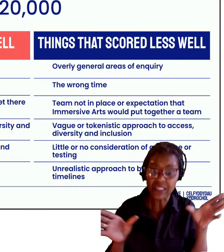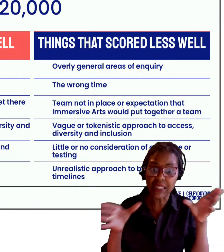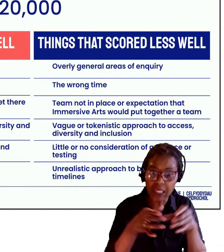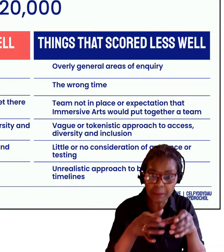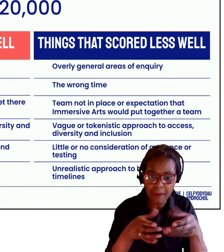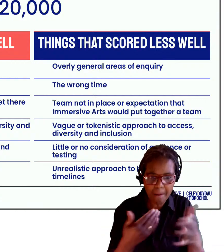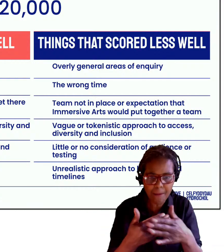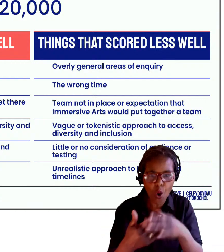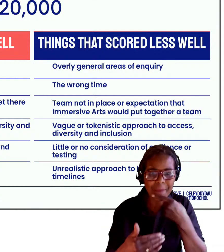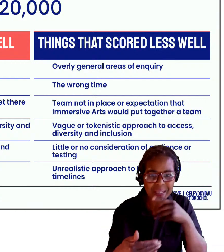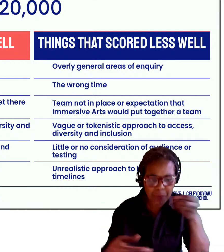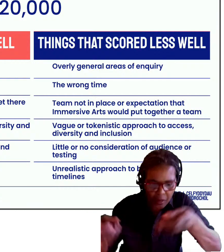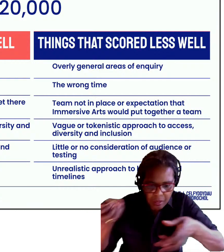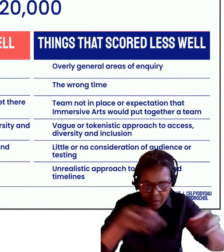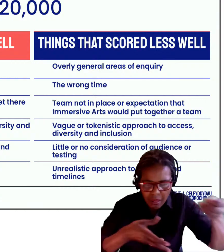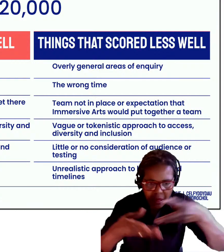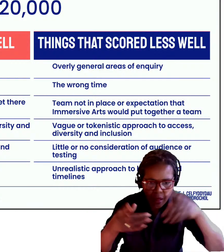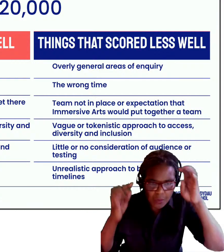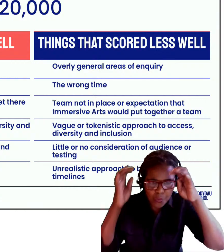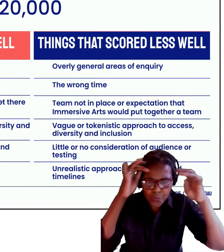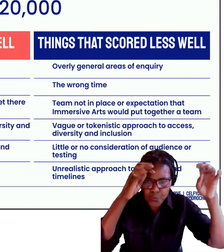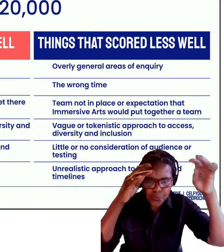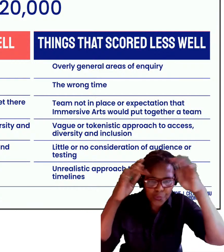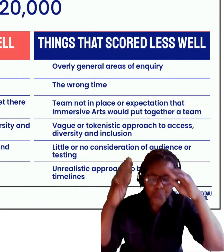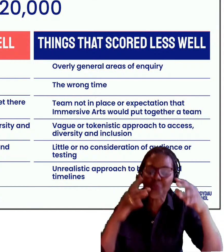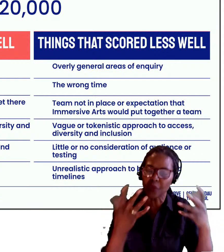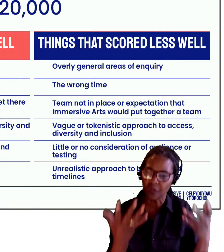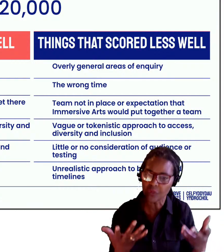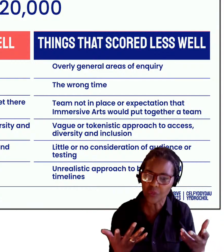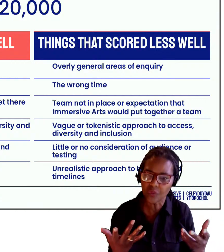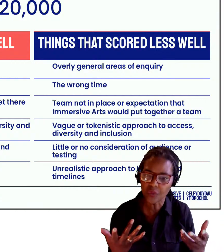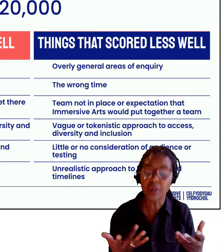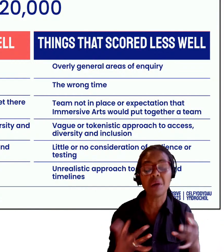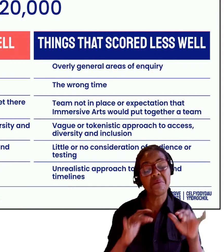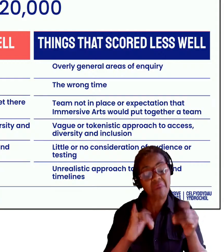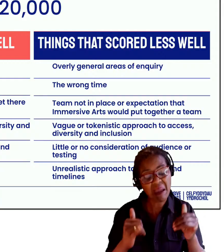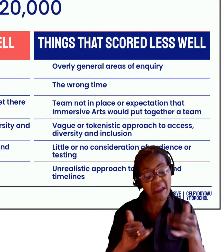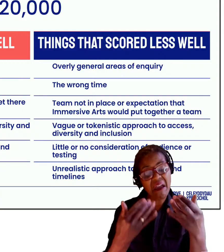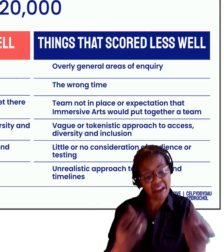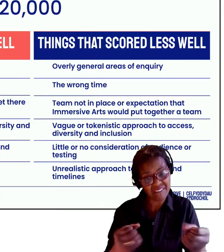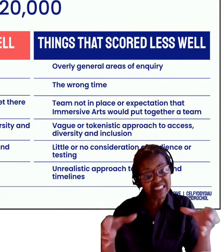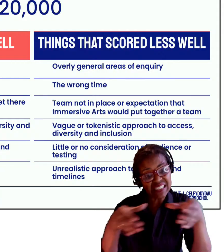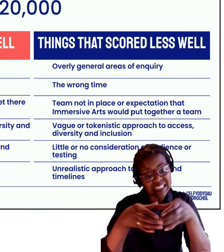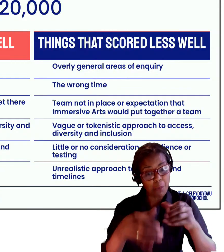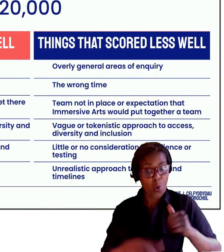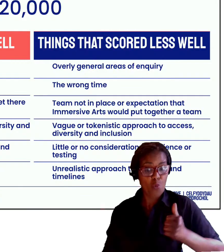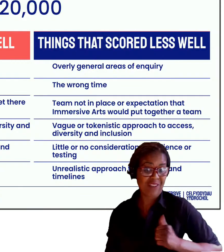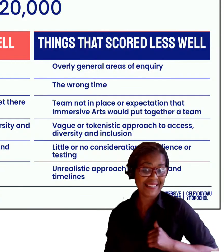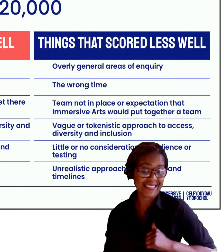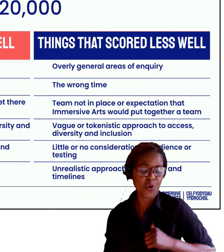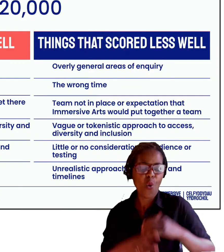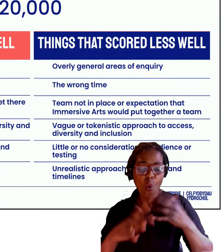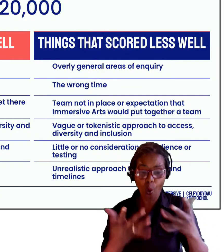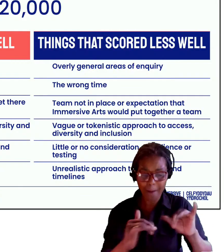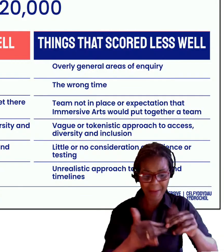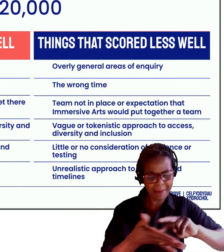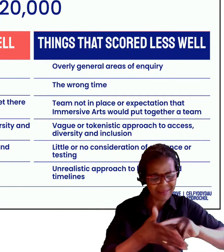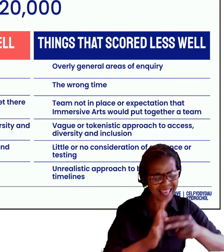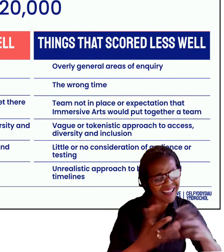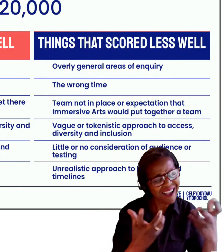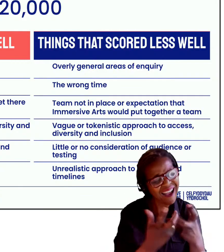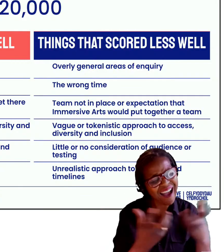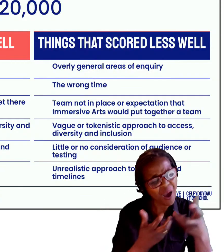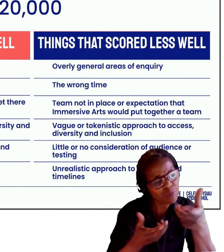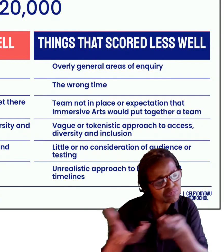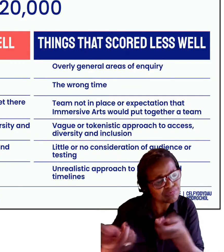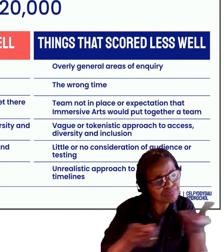get underway. Either the team would already be in place, or there'd be a plan about how the applicant would bring a team together to meet the needs